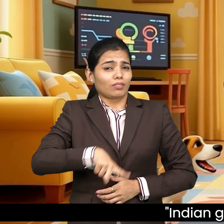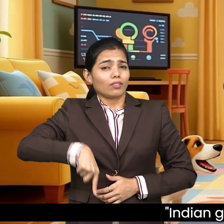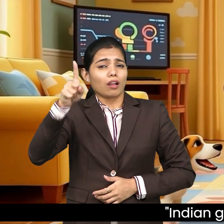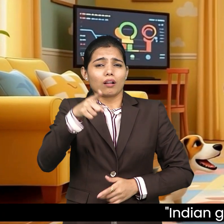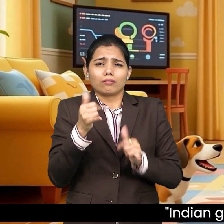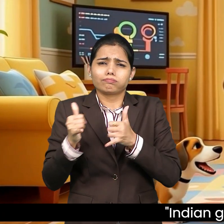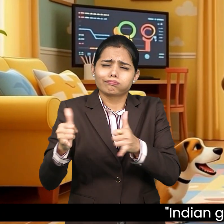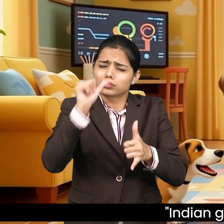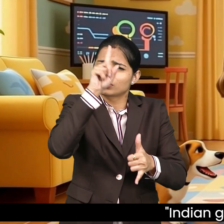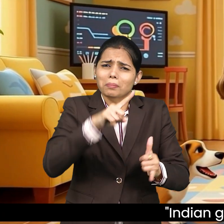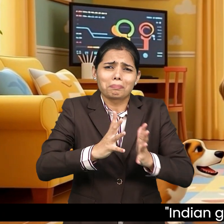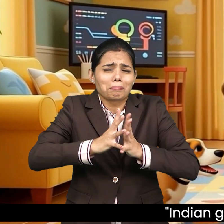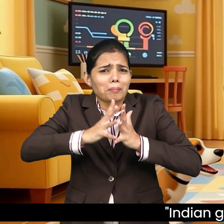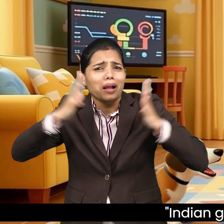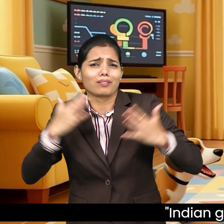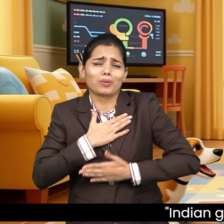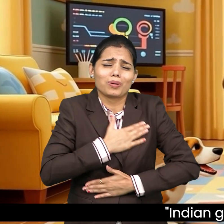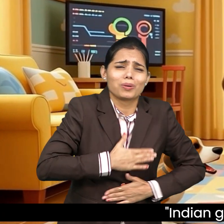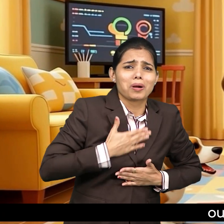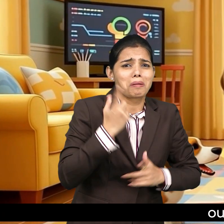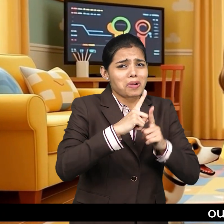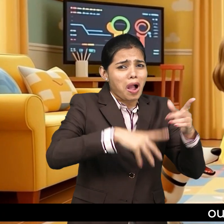Indian games are so much fun,